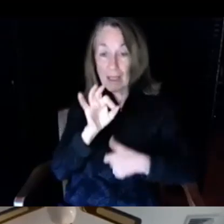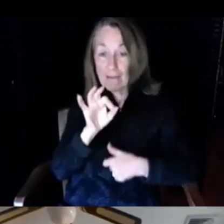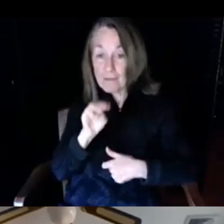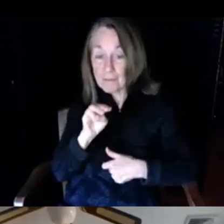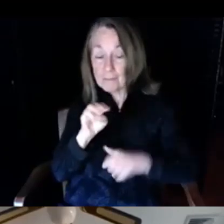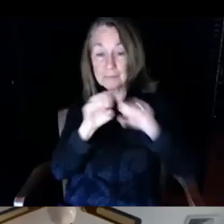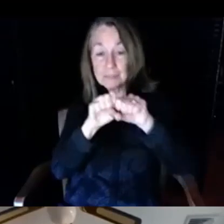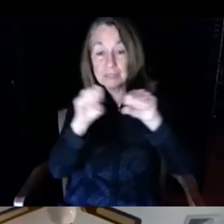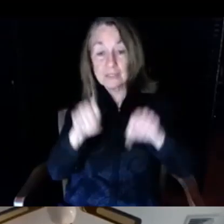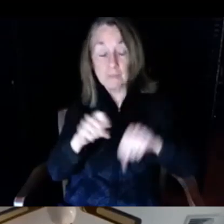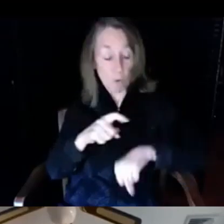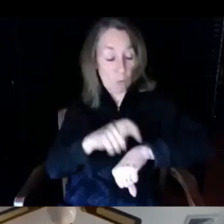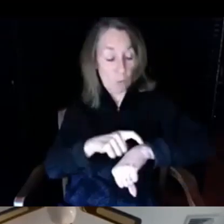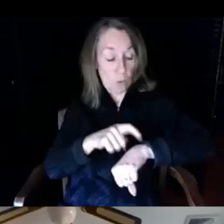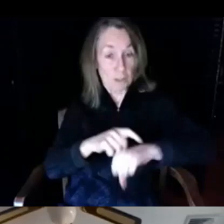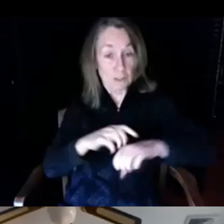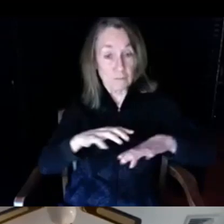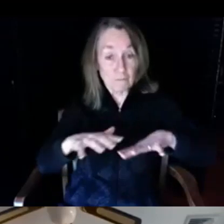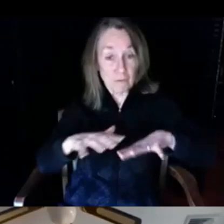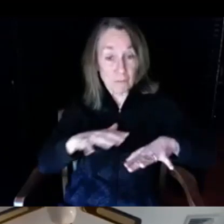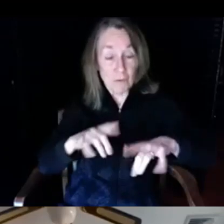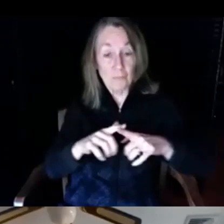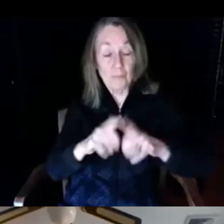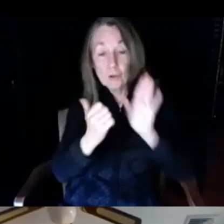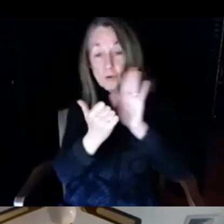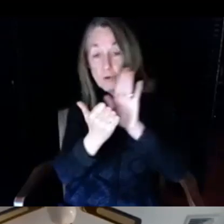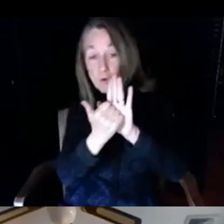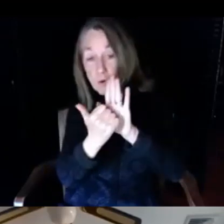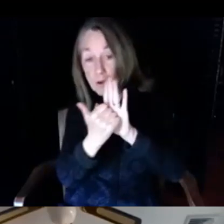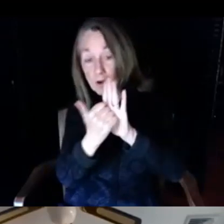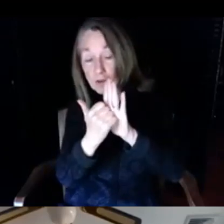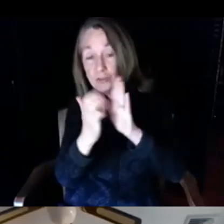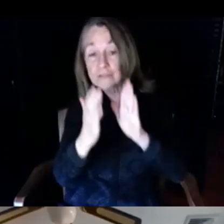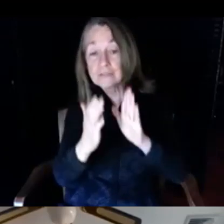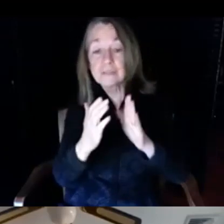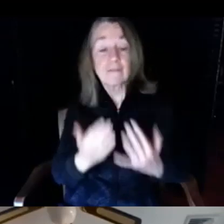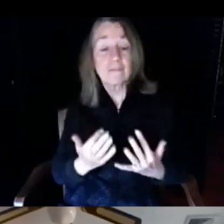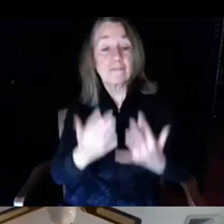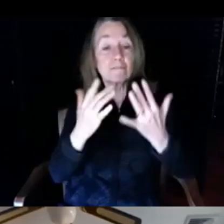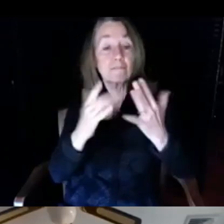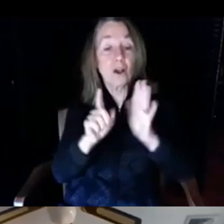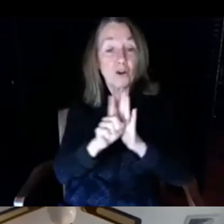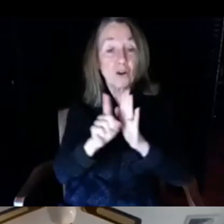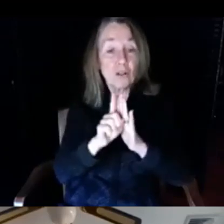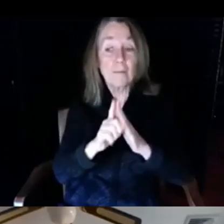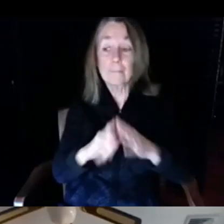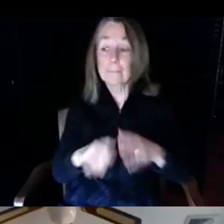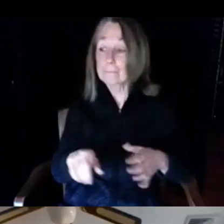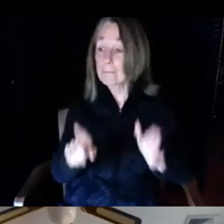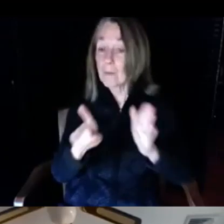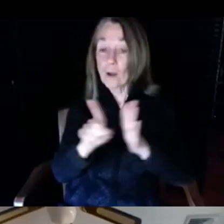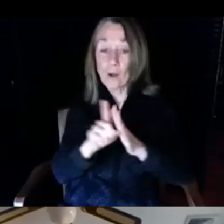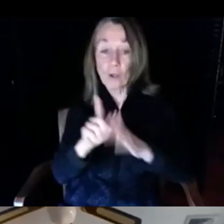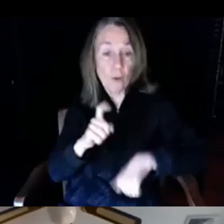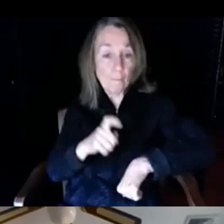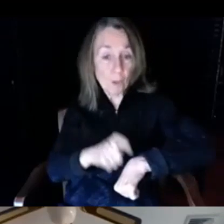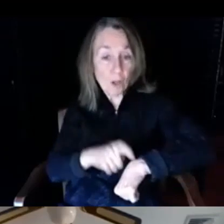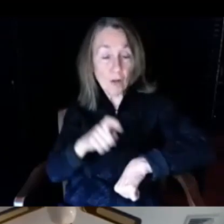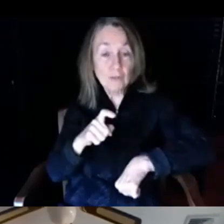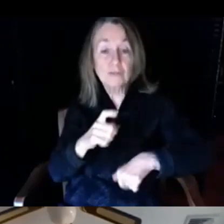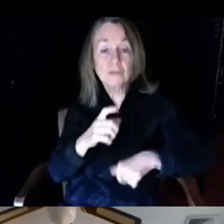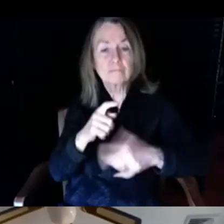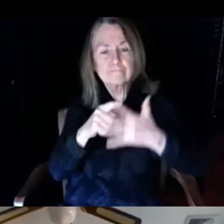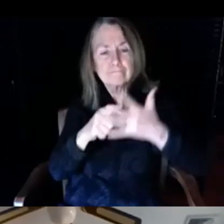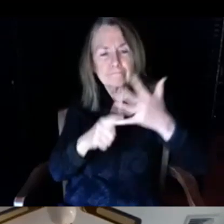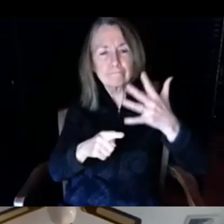vibrating watches, door knockers, fire alarms, alarm clocks, different types of telephones. So if there's